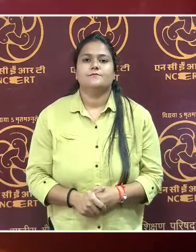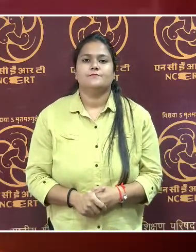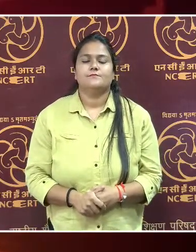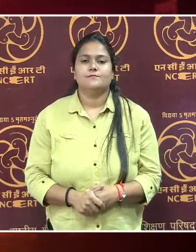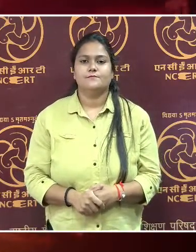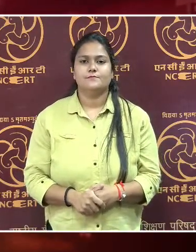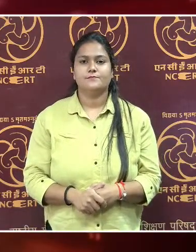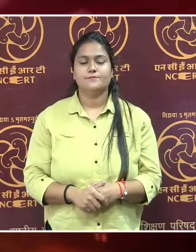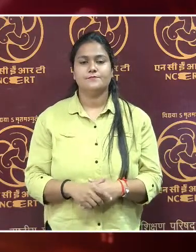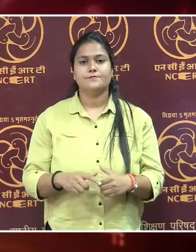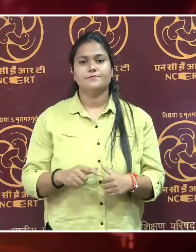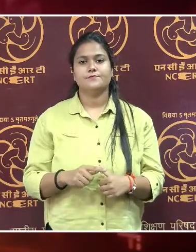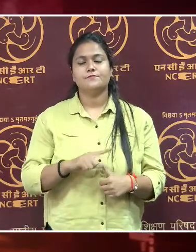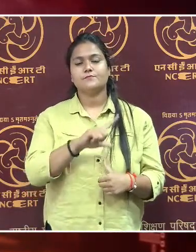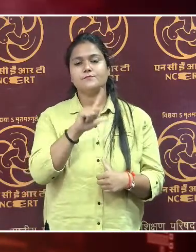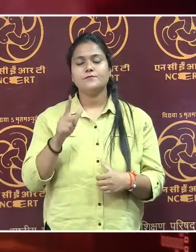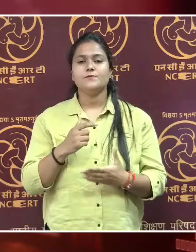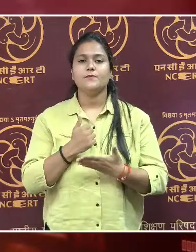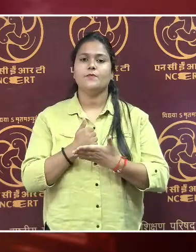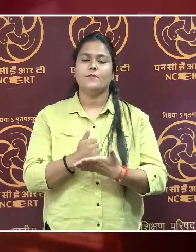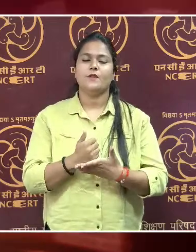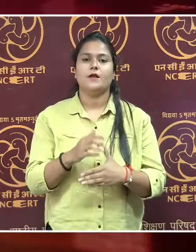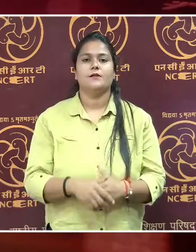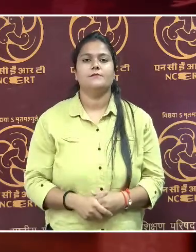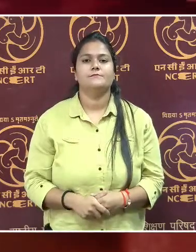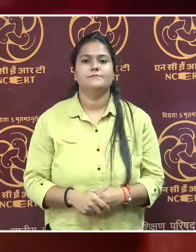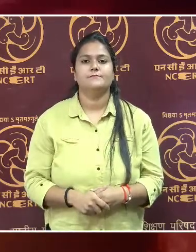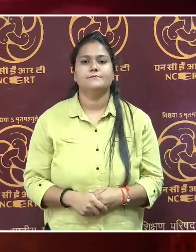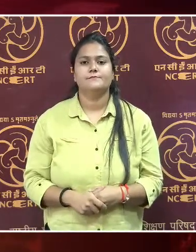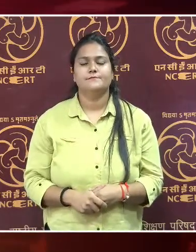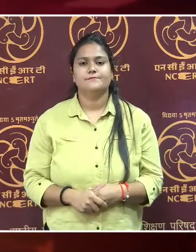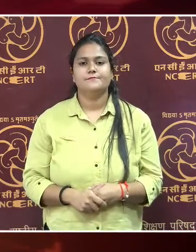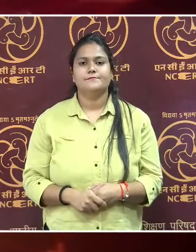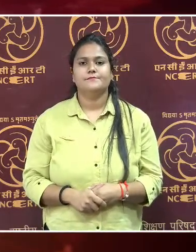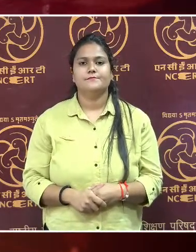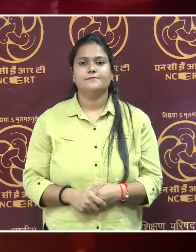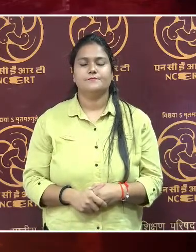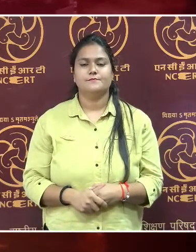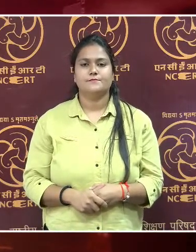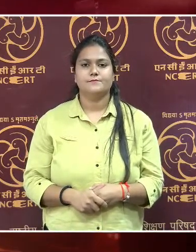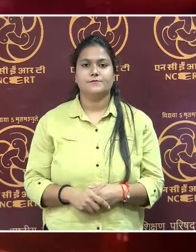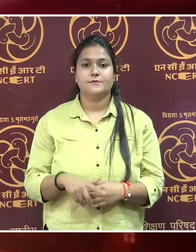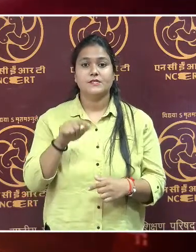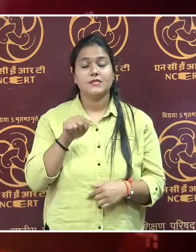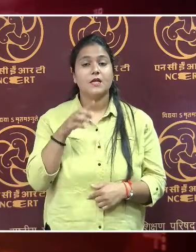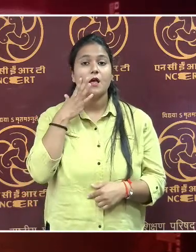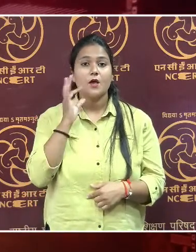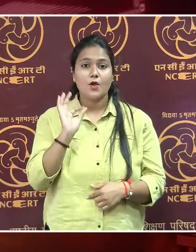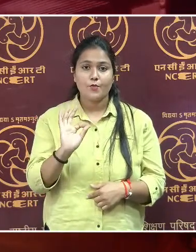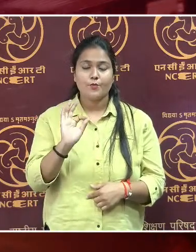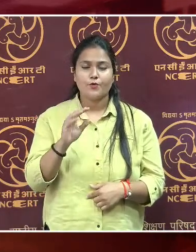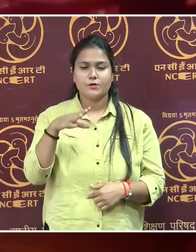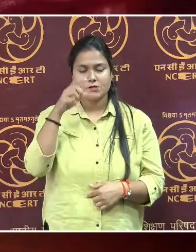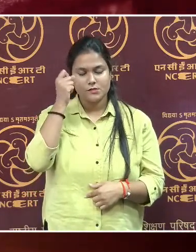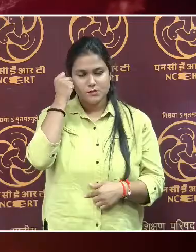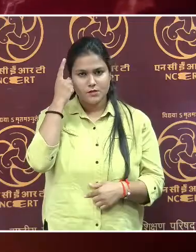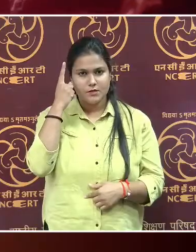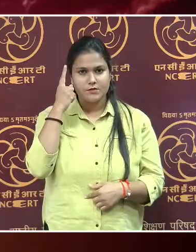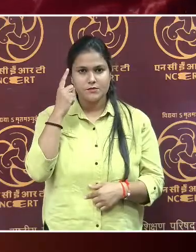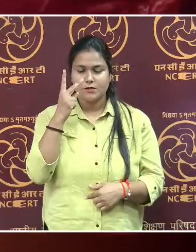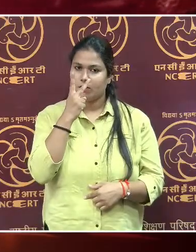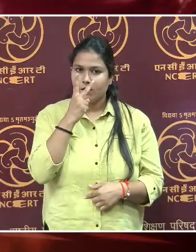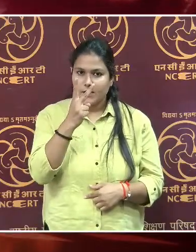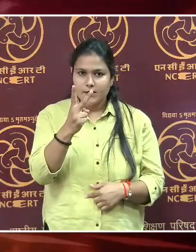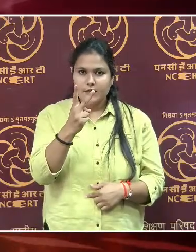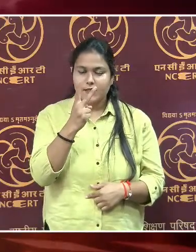which helps for us to balance also. Okay, so this is one of the important thing what we have to understand. It's not just by the look of the